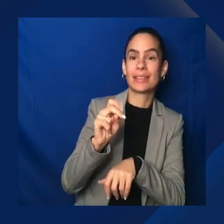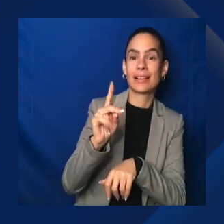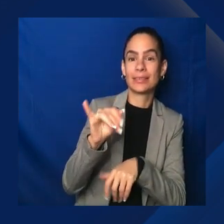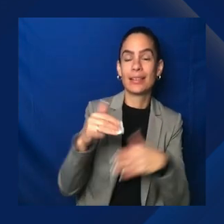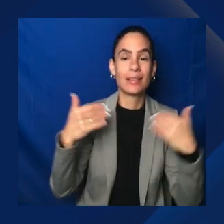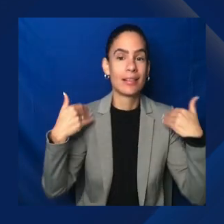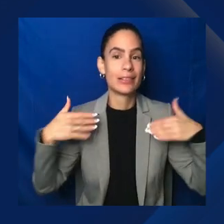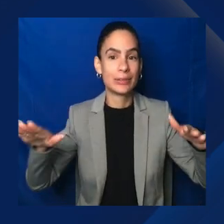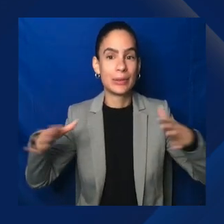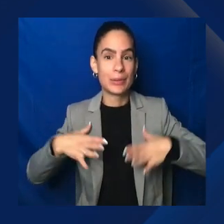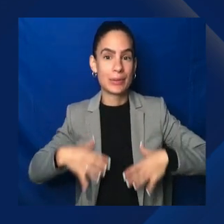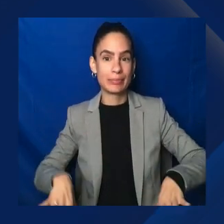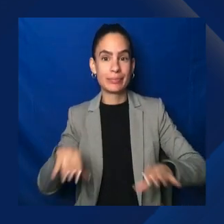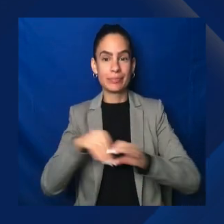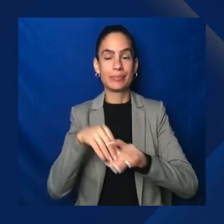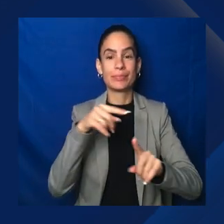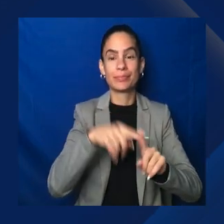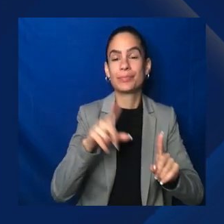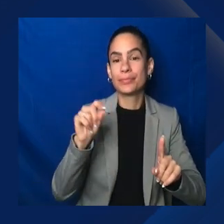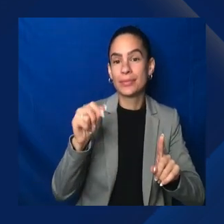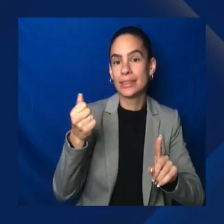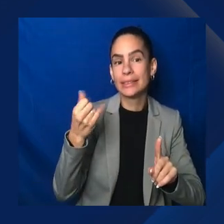to have somewhere to put my pain.